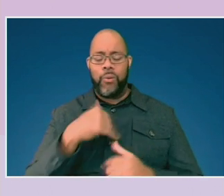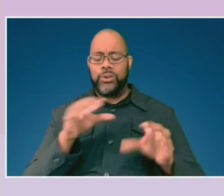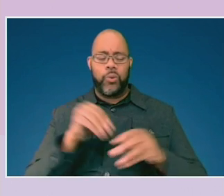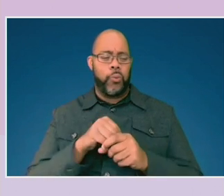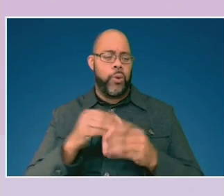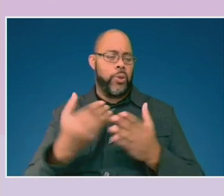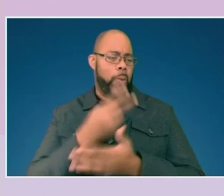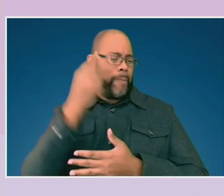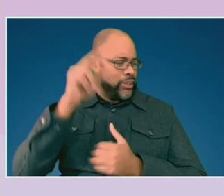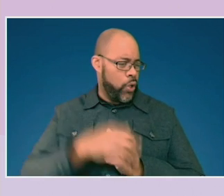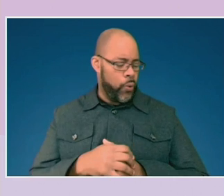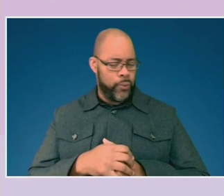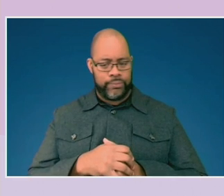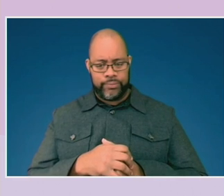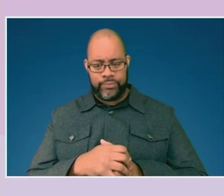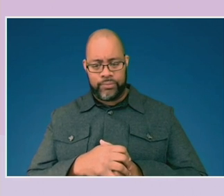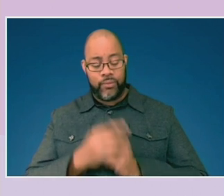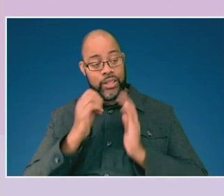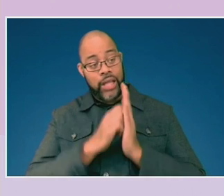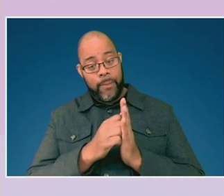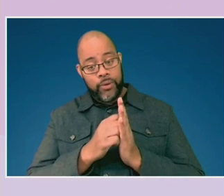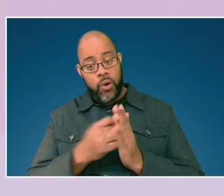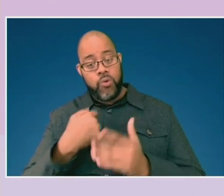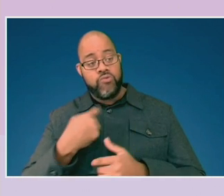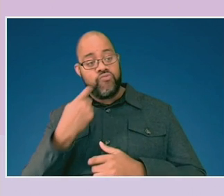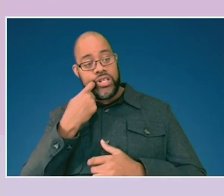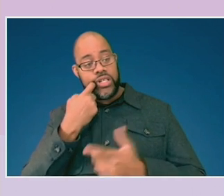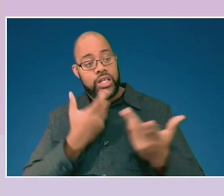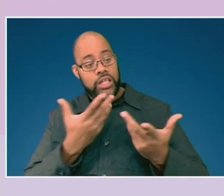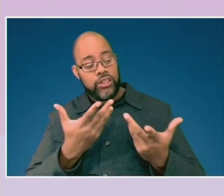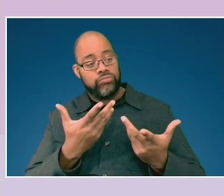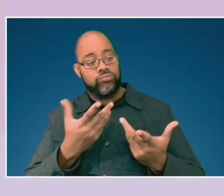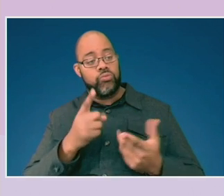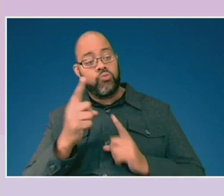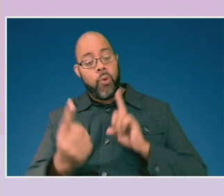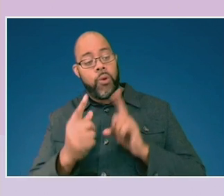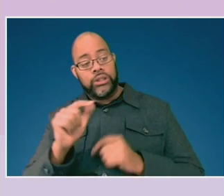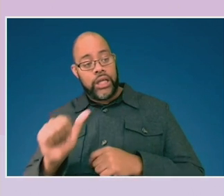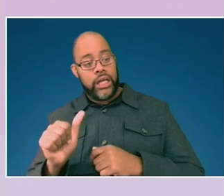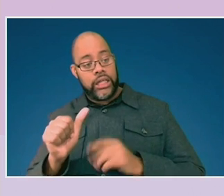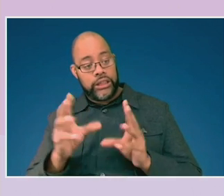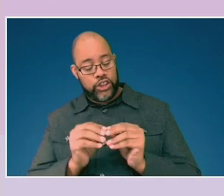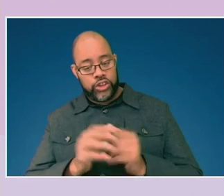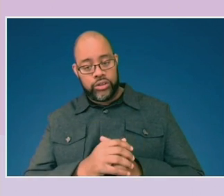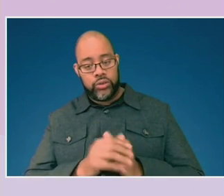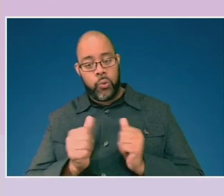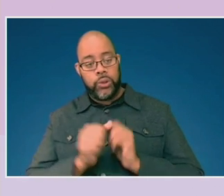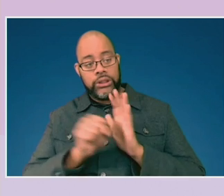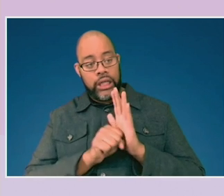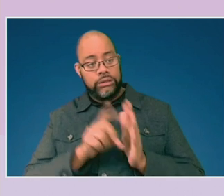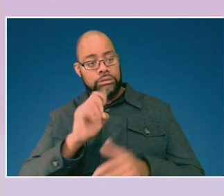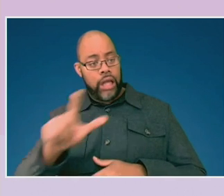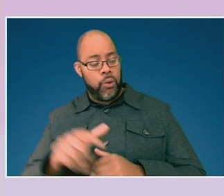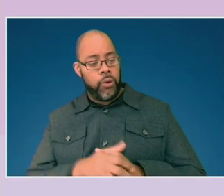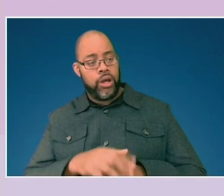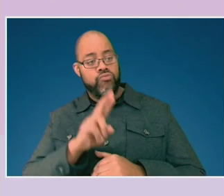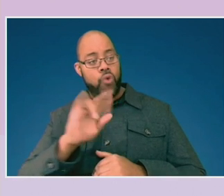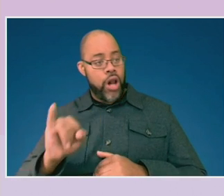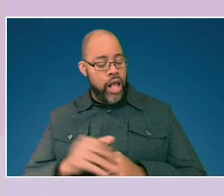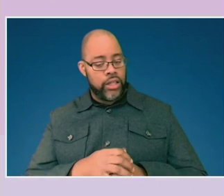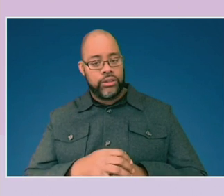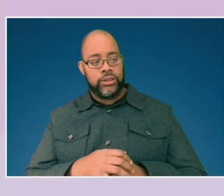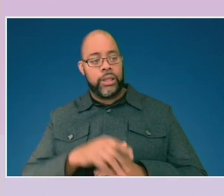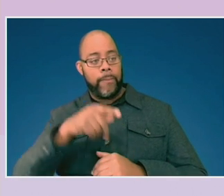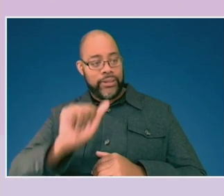Mexico. For example, we have recently engaged on one-on-one TA sessions with states like Delaware, Rhode Island,